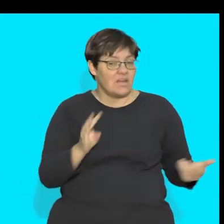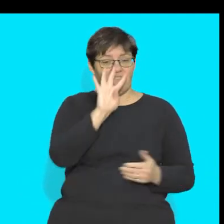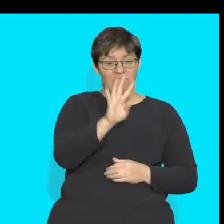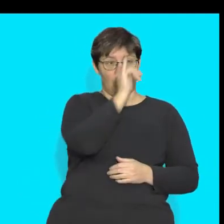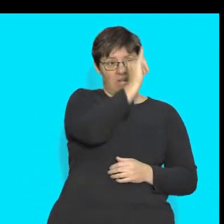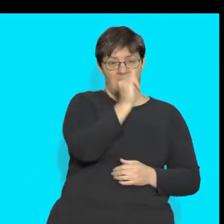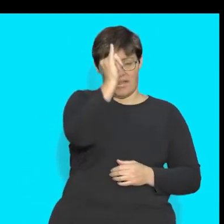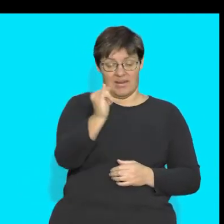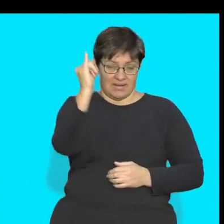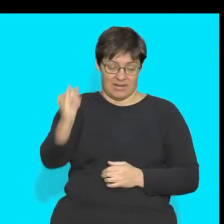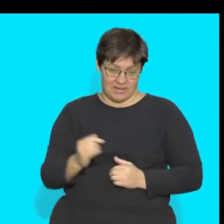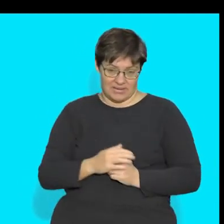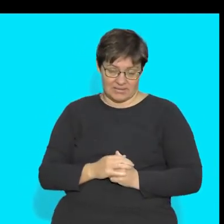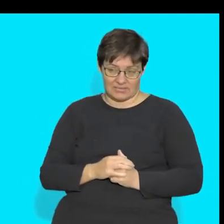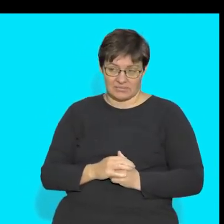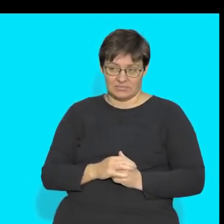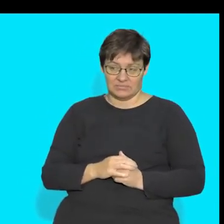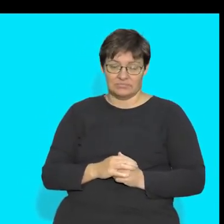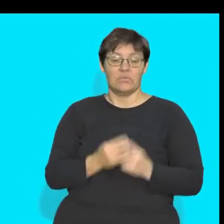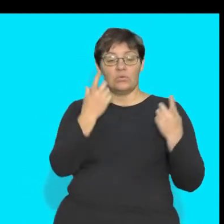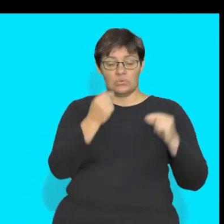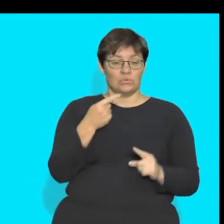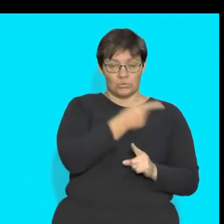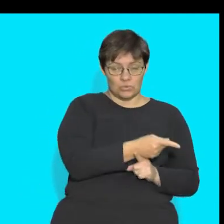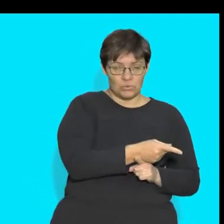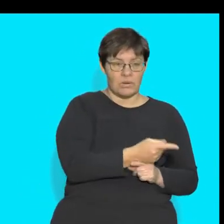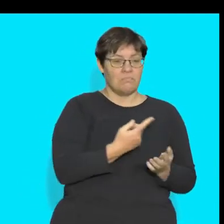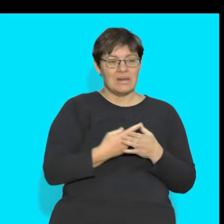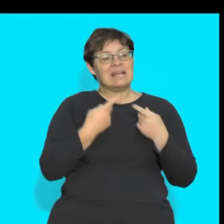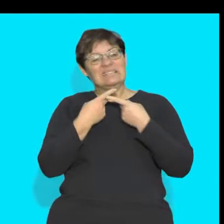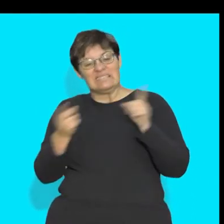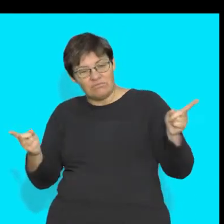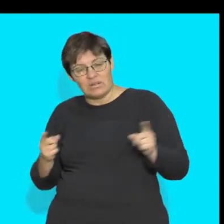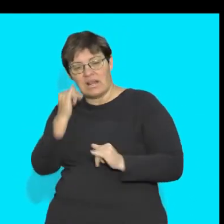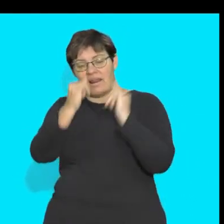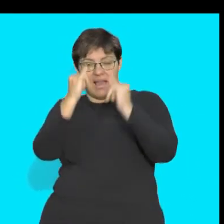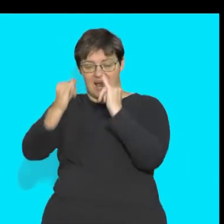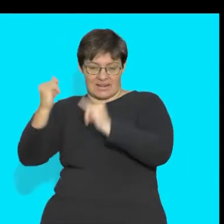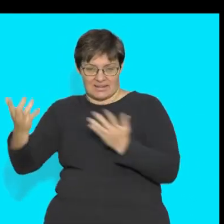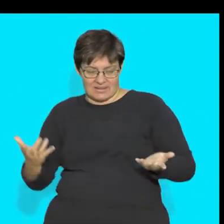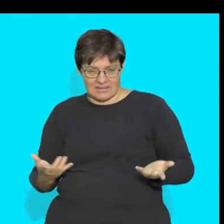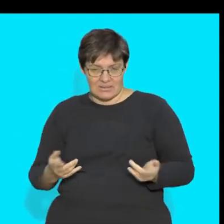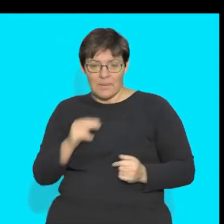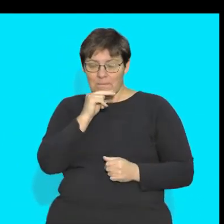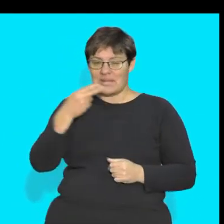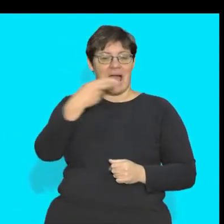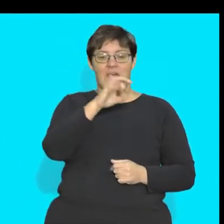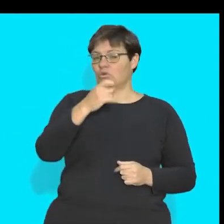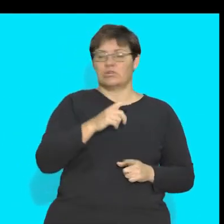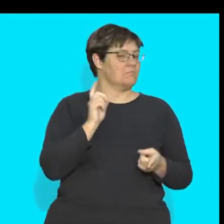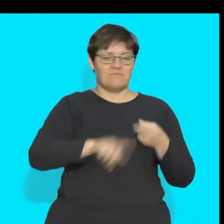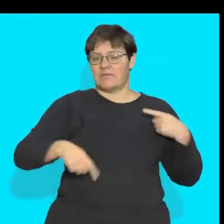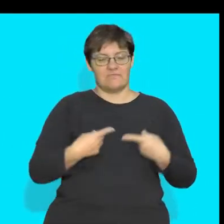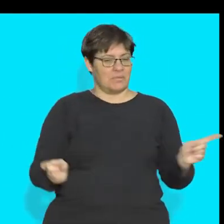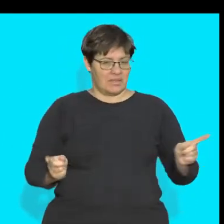4 lines. If I do this pattern and I get a different number of lines, it's not